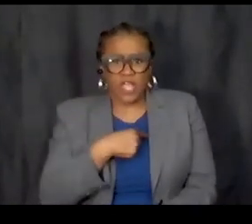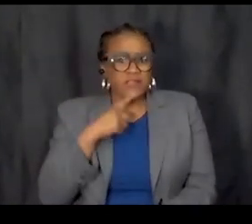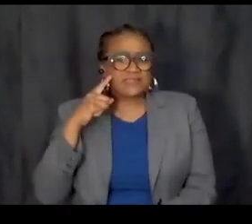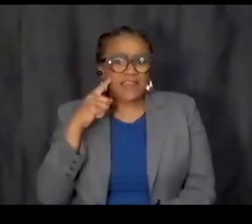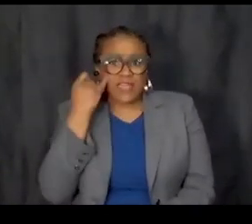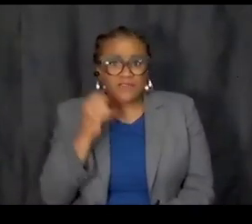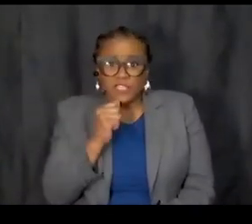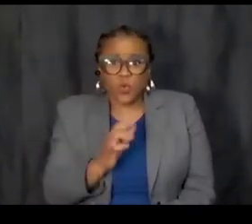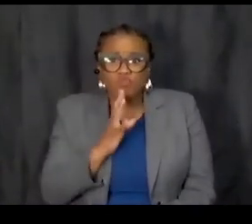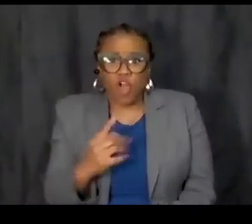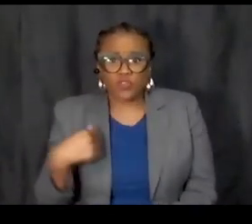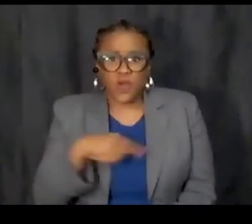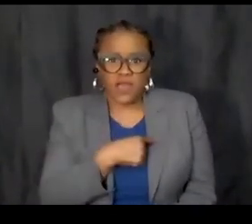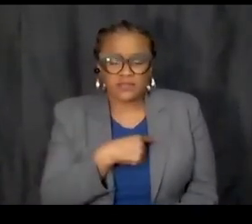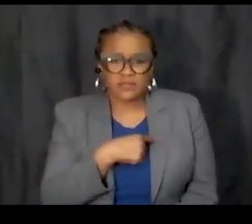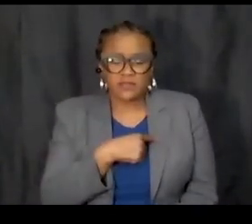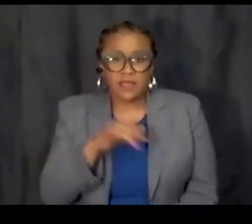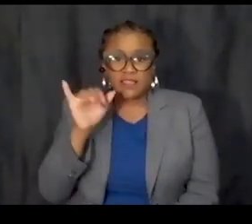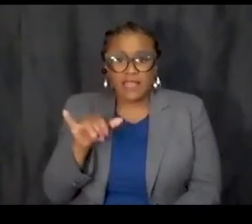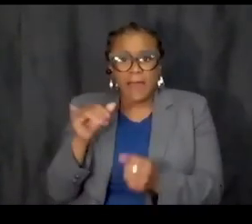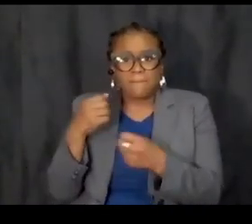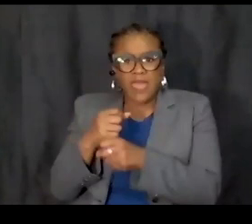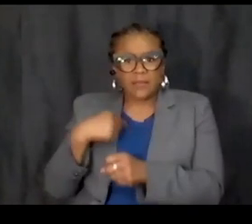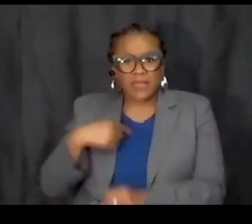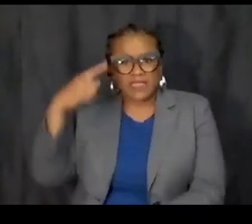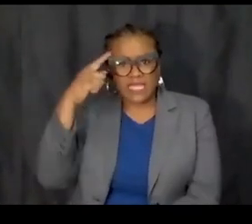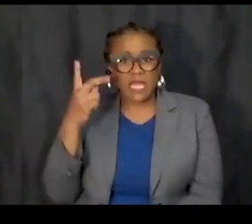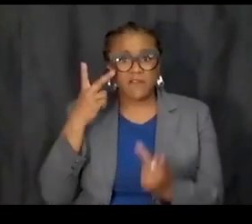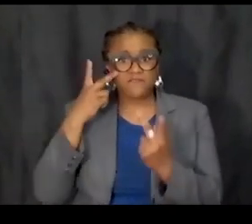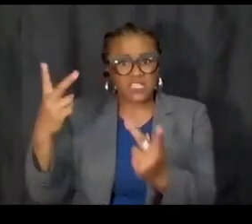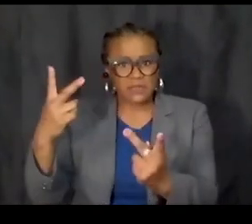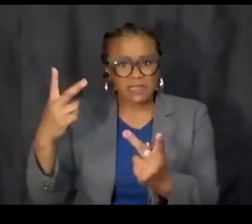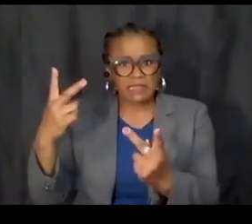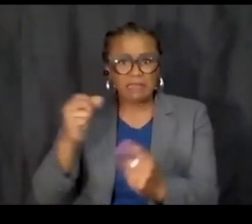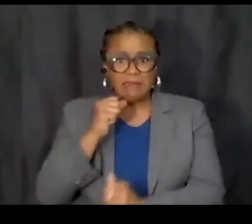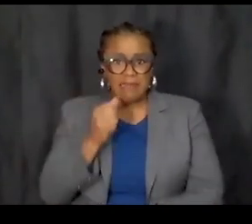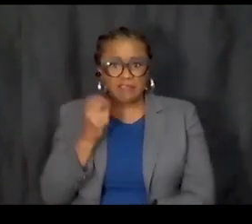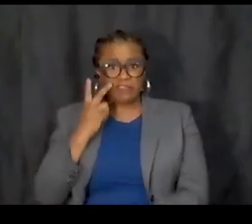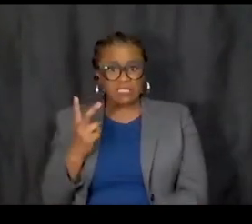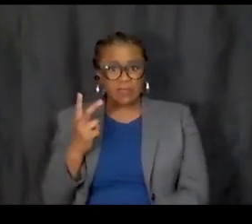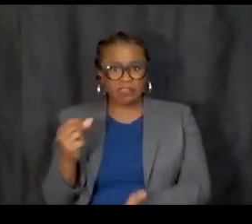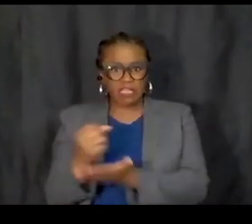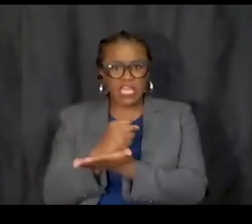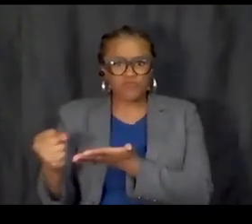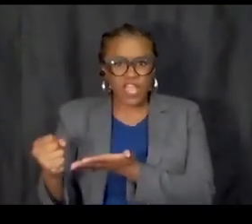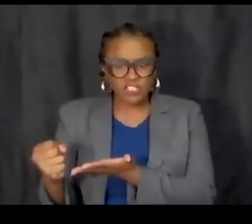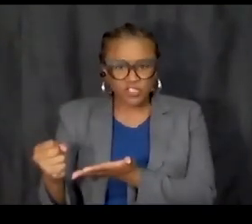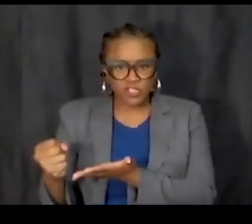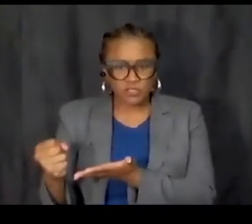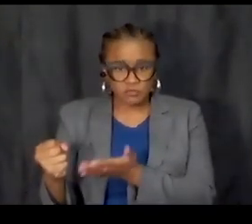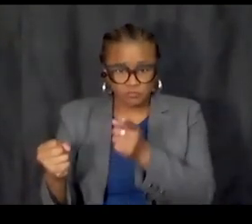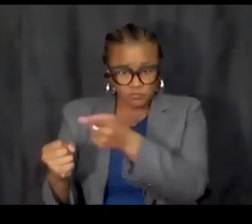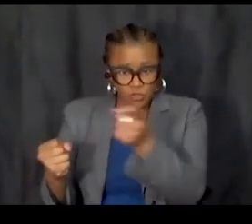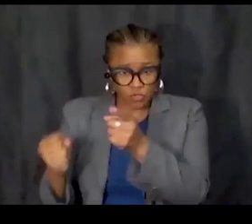mind visibility and invisibility and erasure. And I'm kind of wondering if folks could reflect on any or